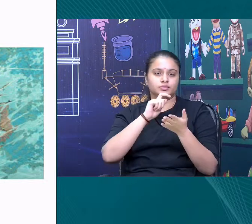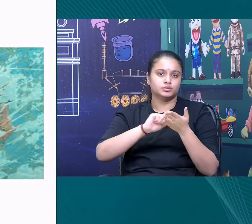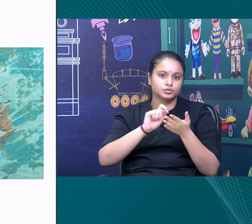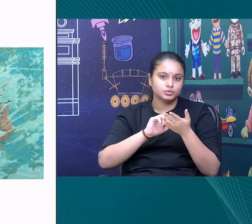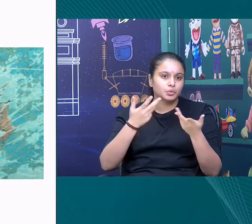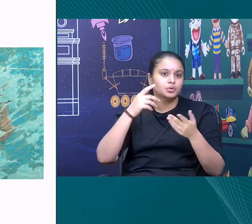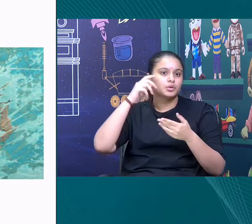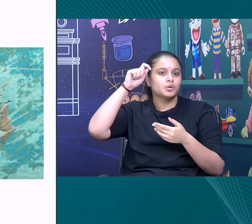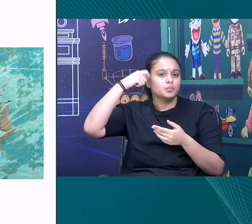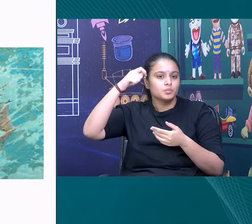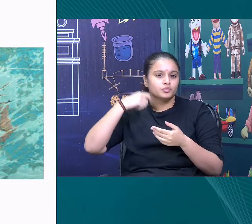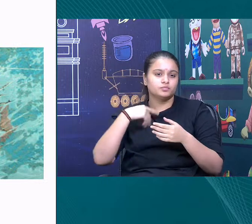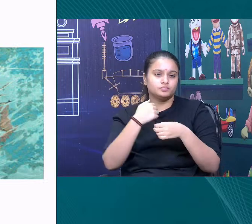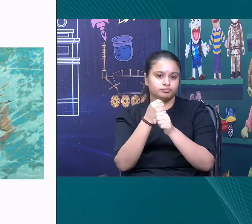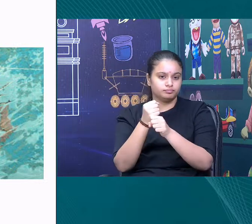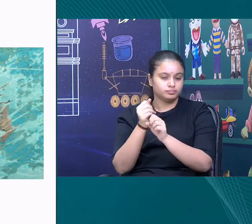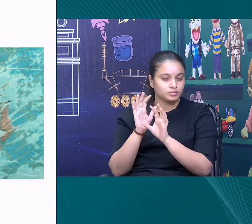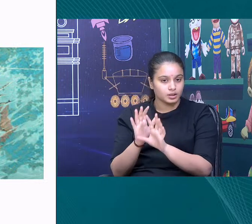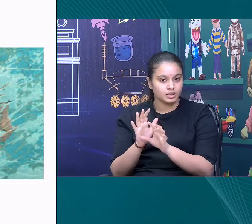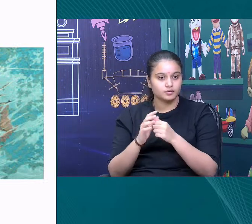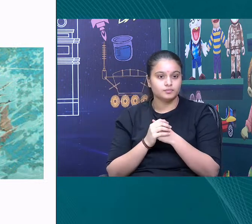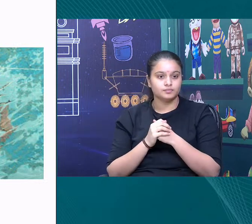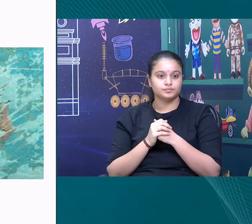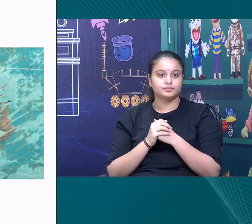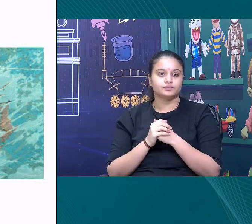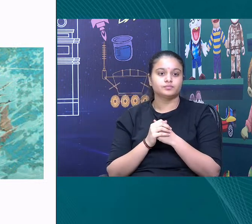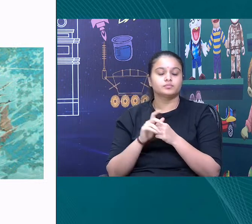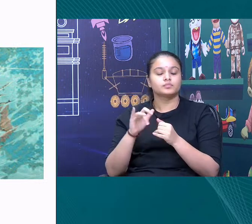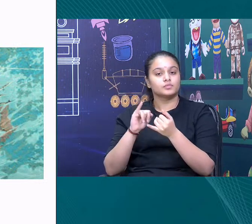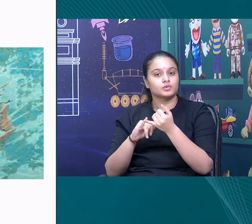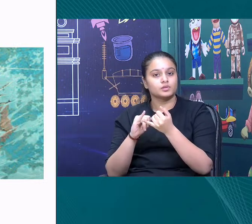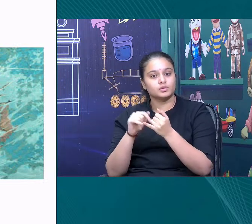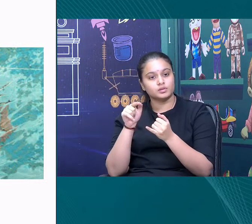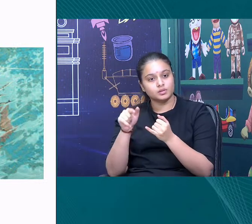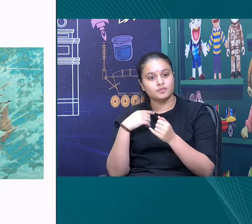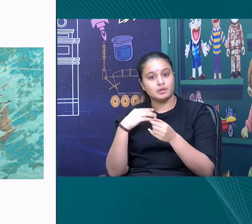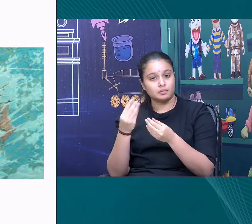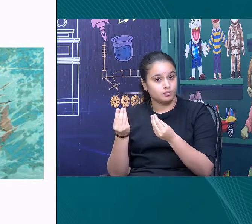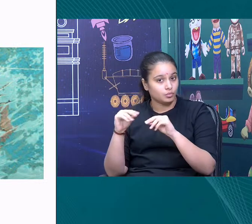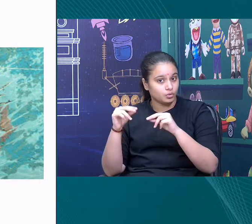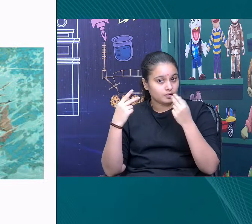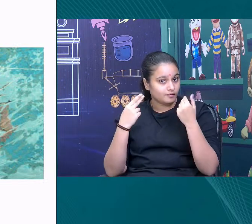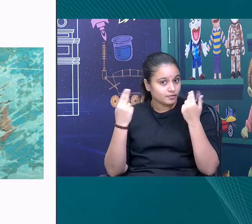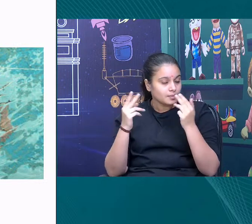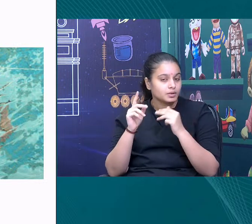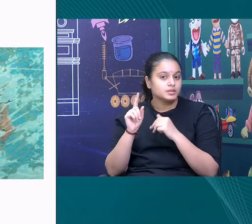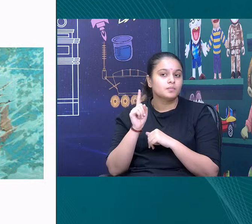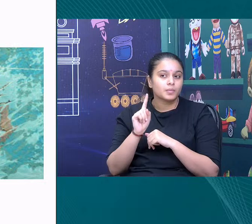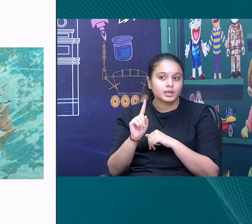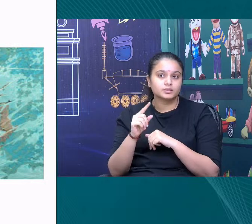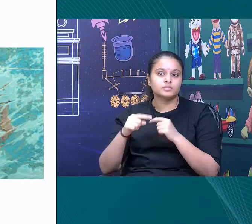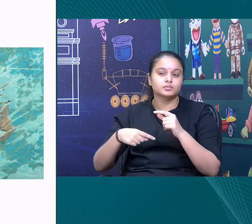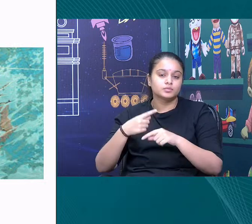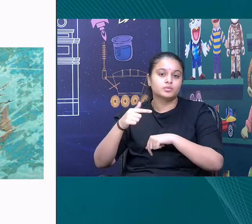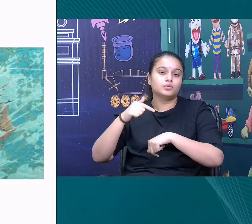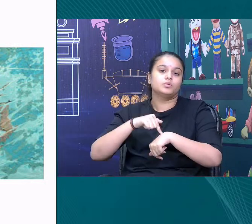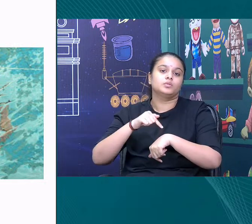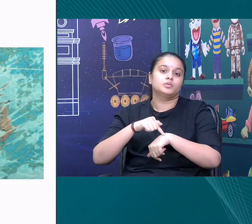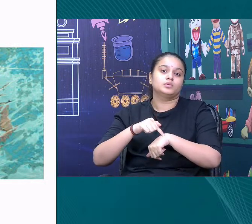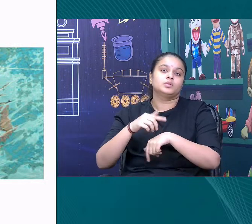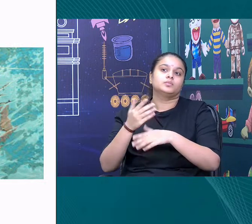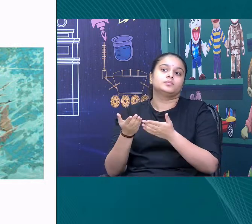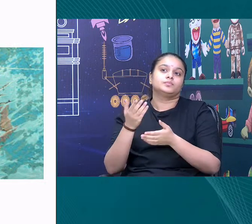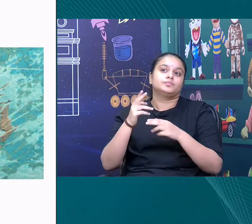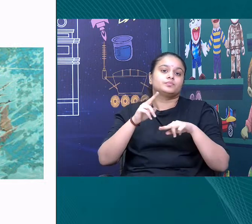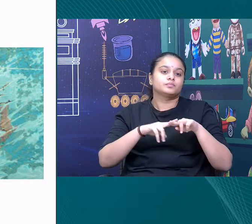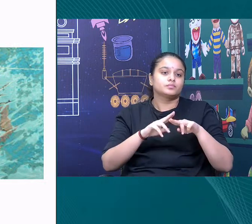inspiration for each other. Of course, Stephen Hawking more to Mr. Kanga, but every time Mr. Hawking must be